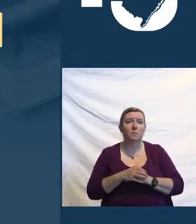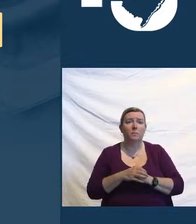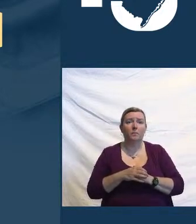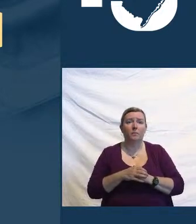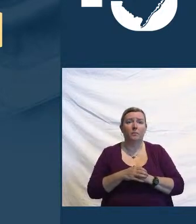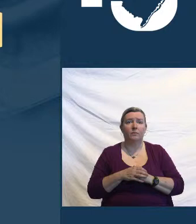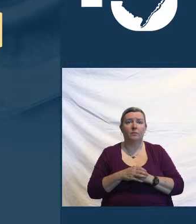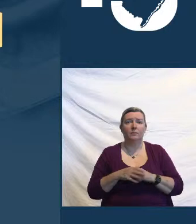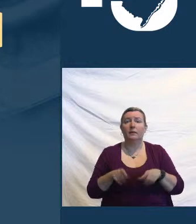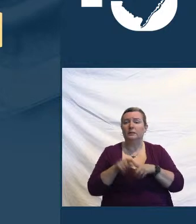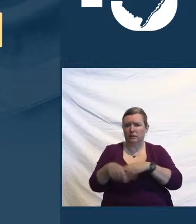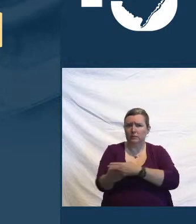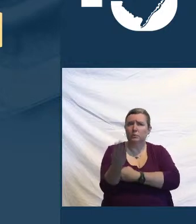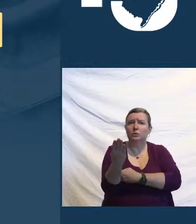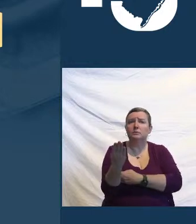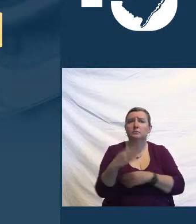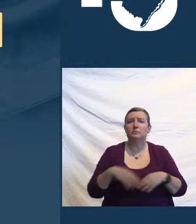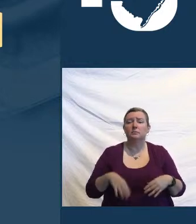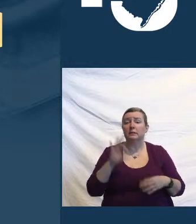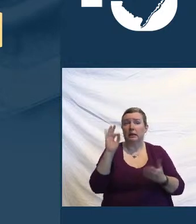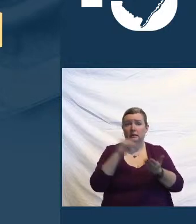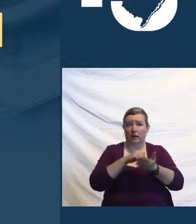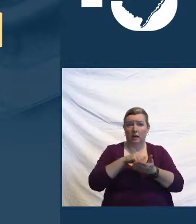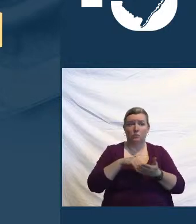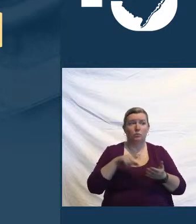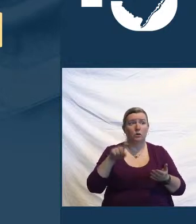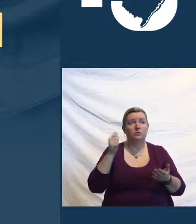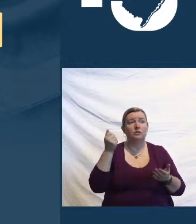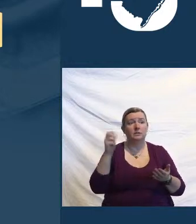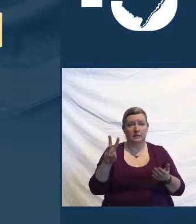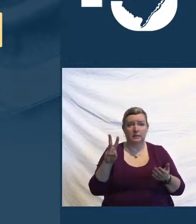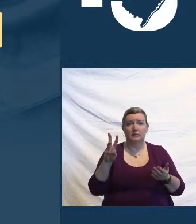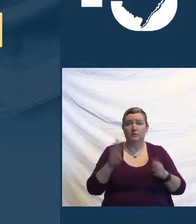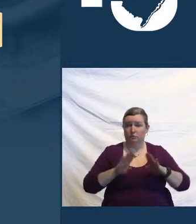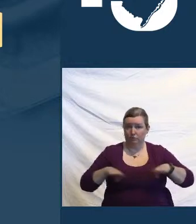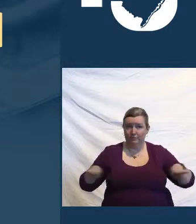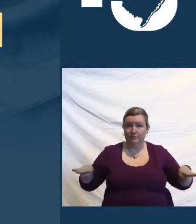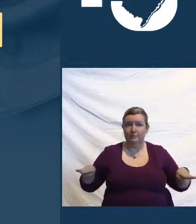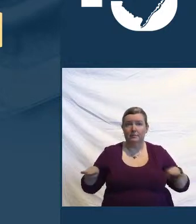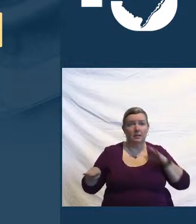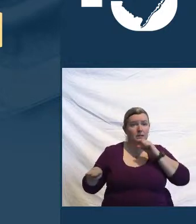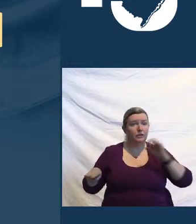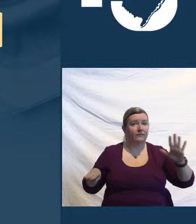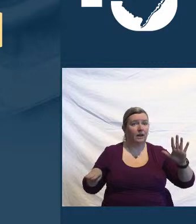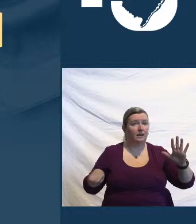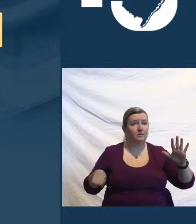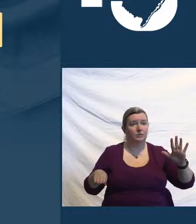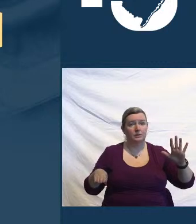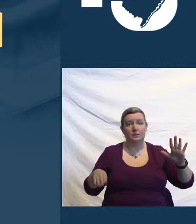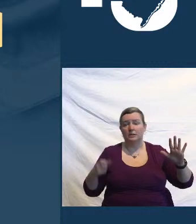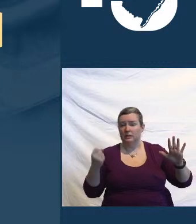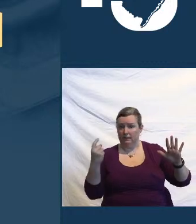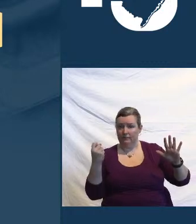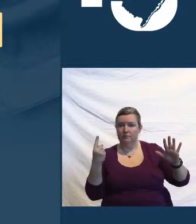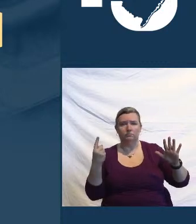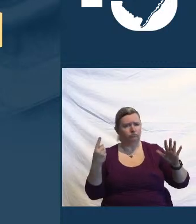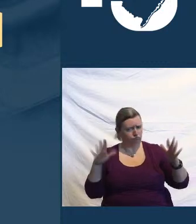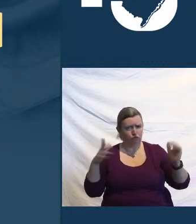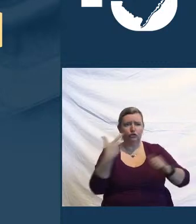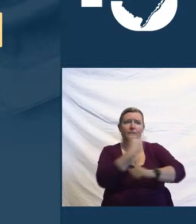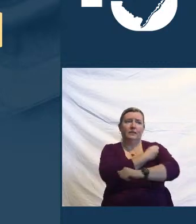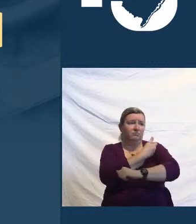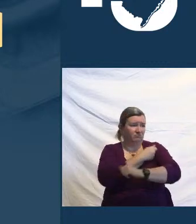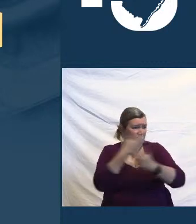see 9,116 between the ages of 5 to 11 years old have gotten their first dose. So for